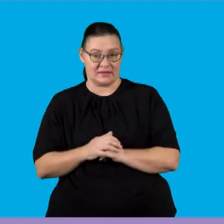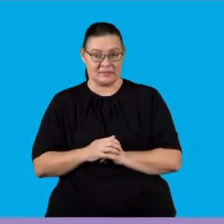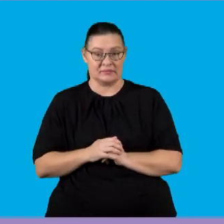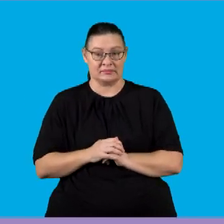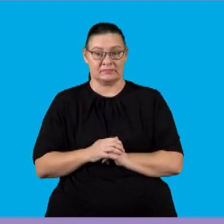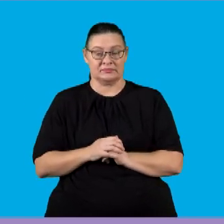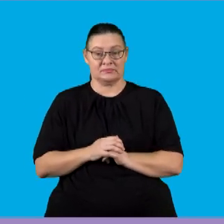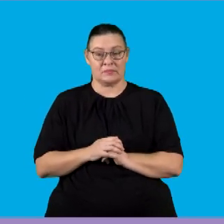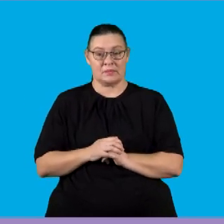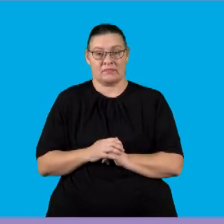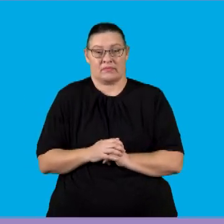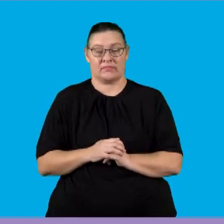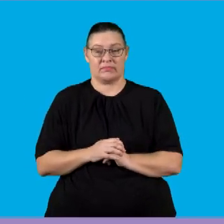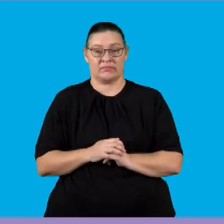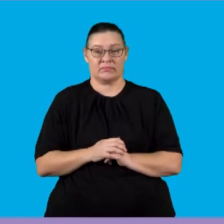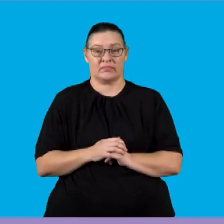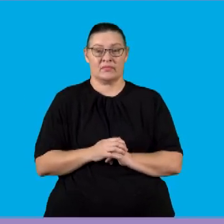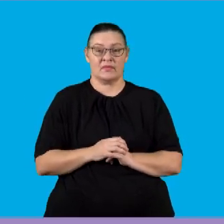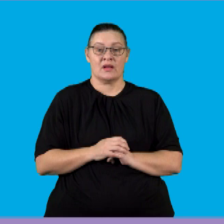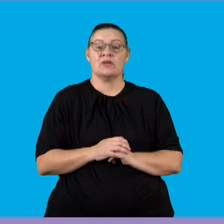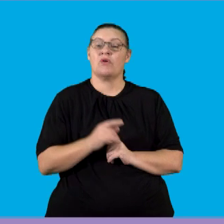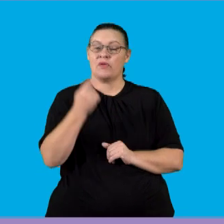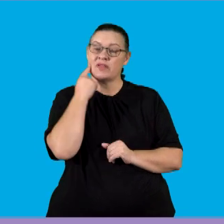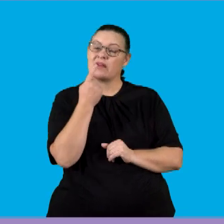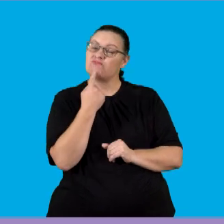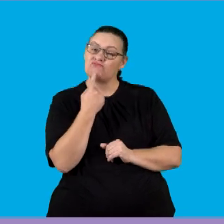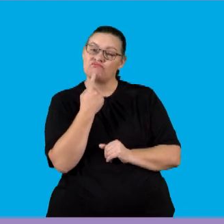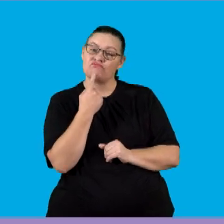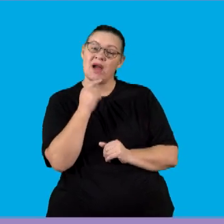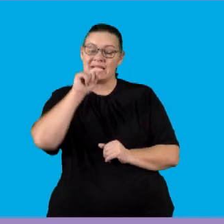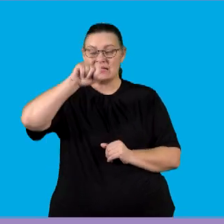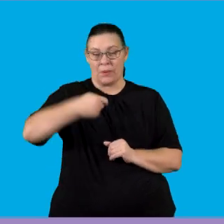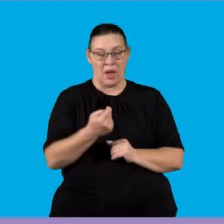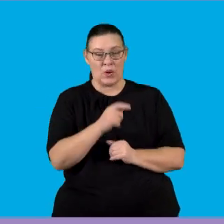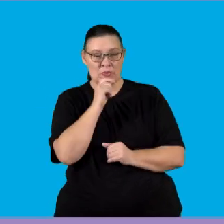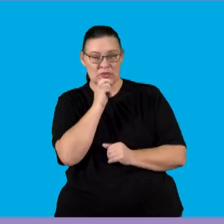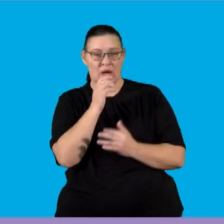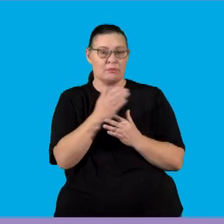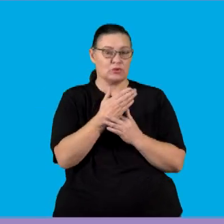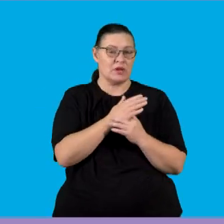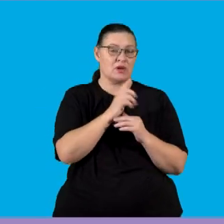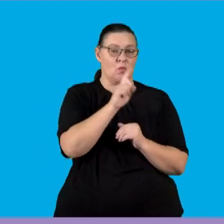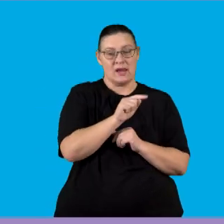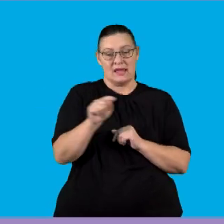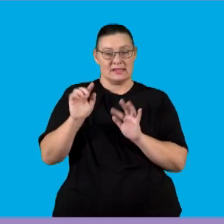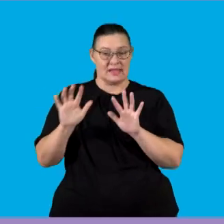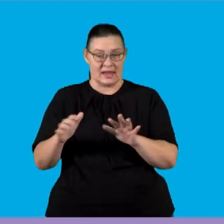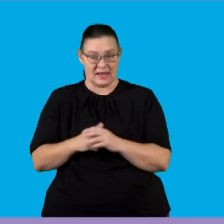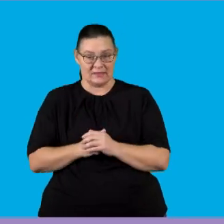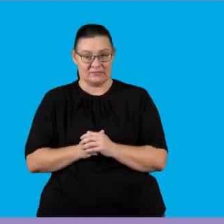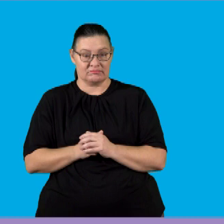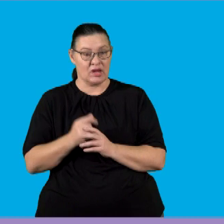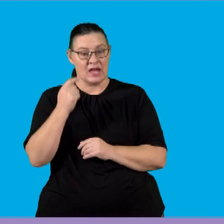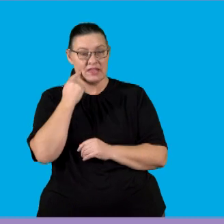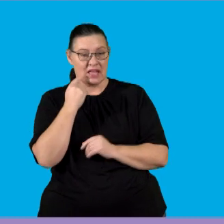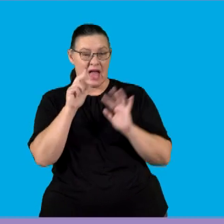876 million. What is the decimal that you think we are going to write there between 1 and 10?